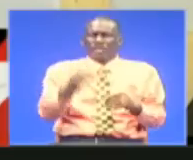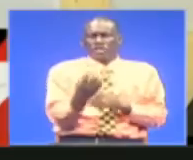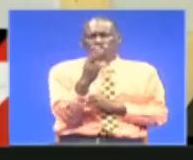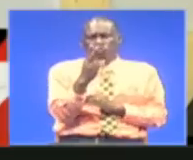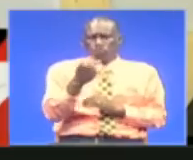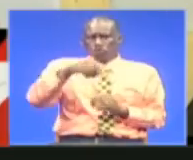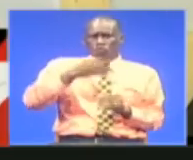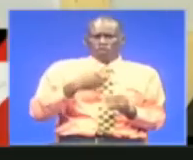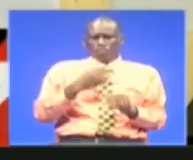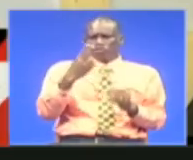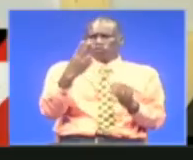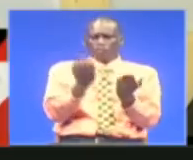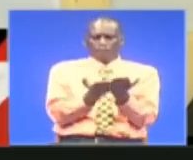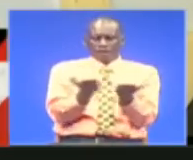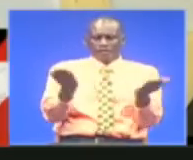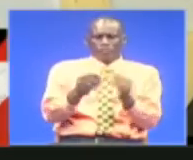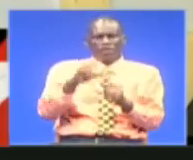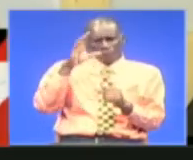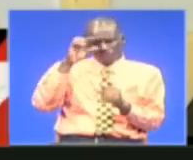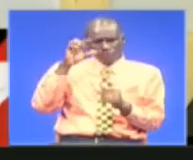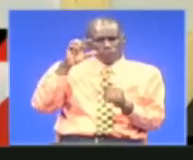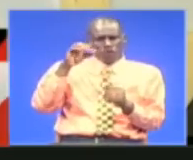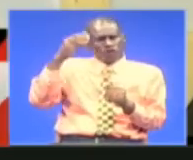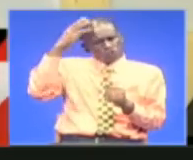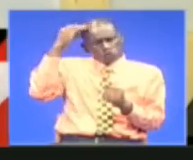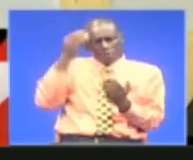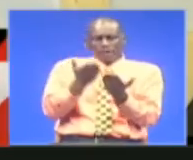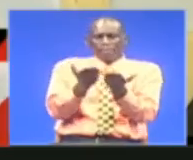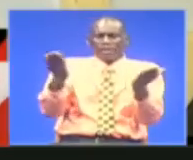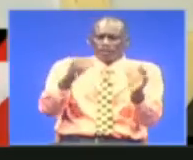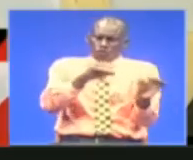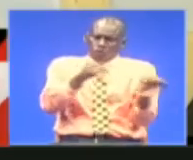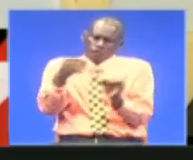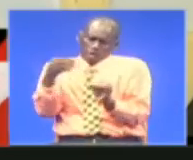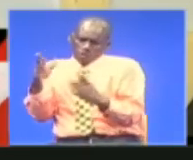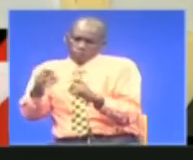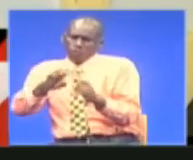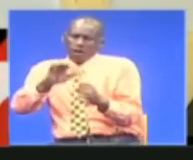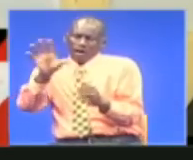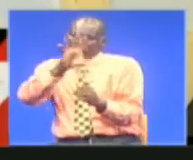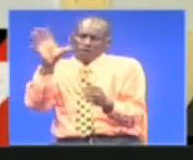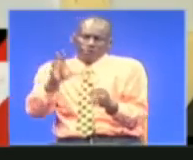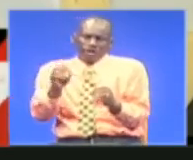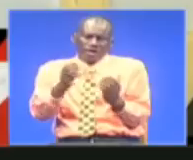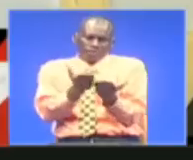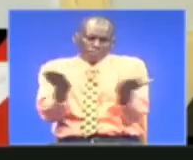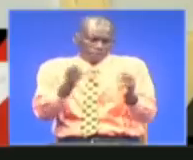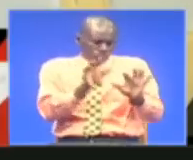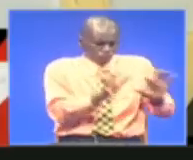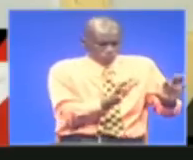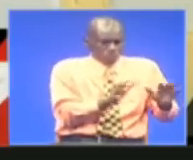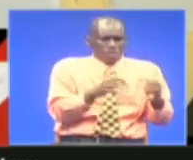have two plates, the Somali plate, which is moving away from the rest of the African plate, actually at a rate